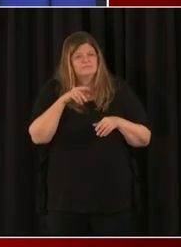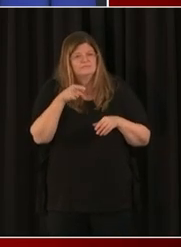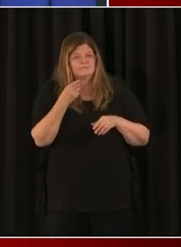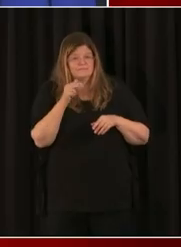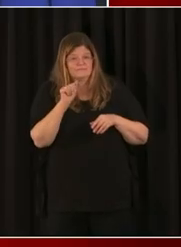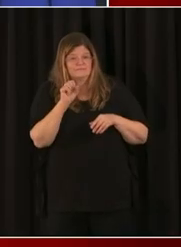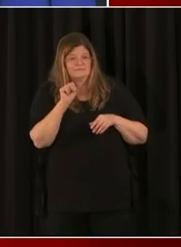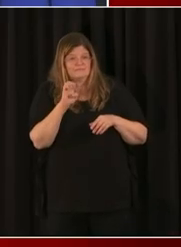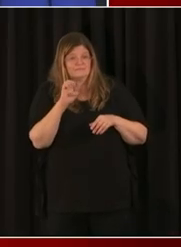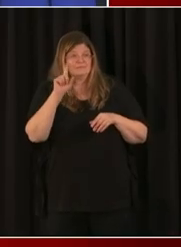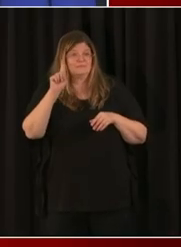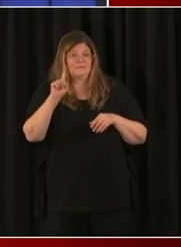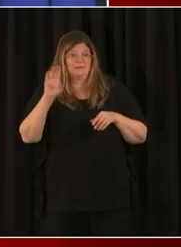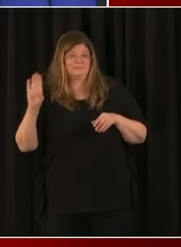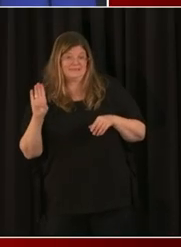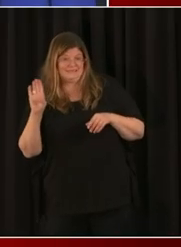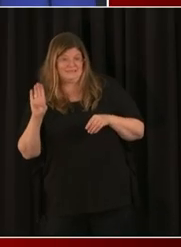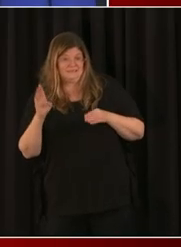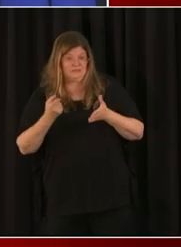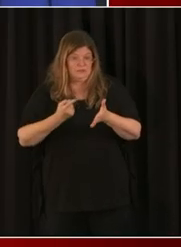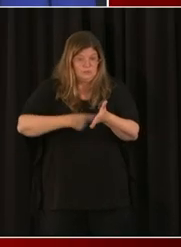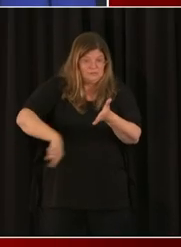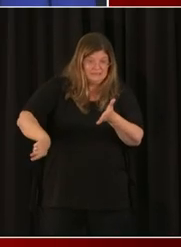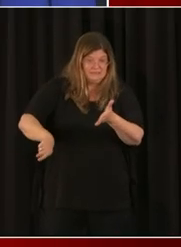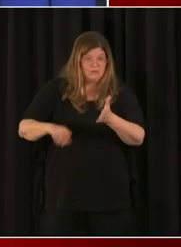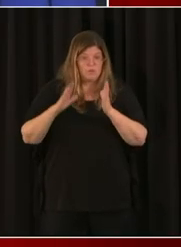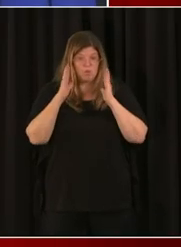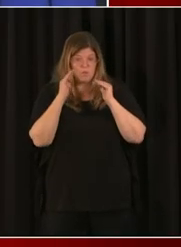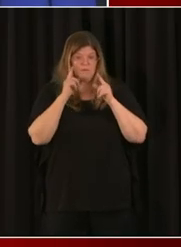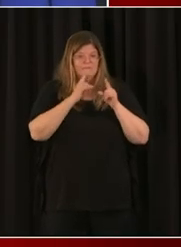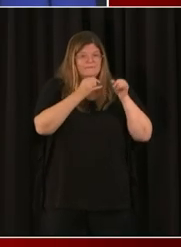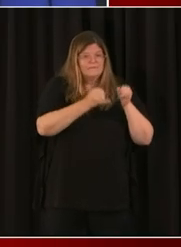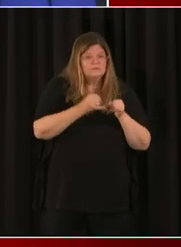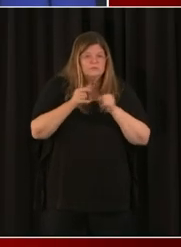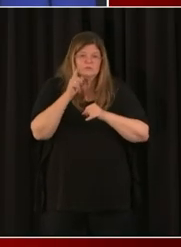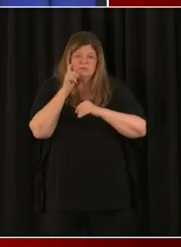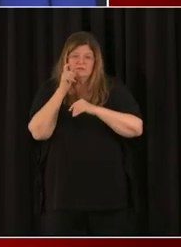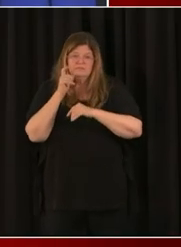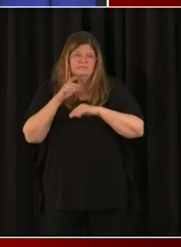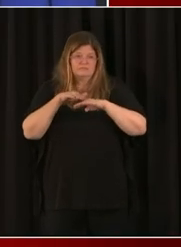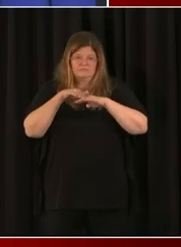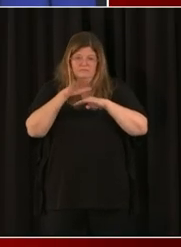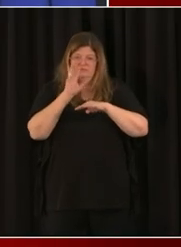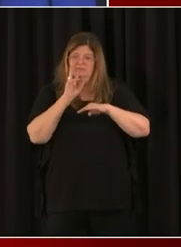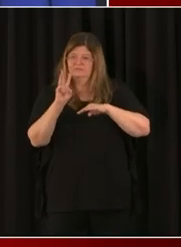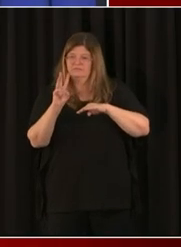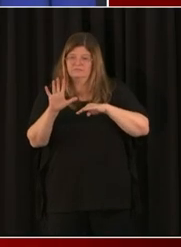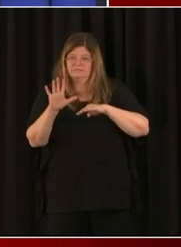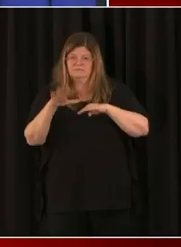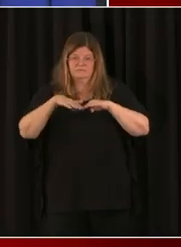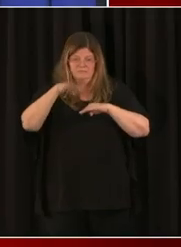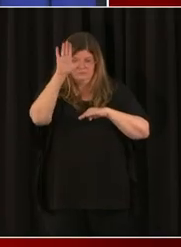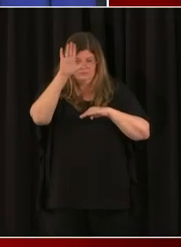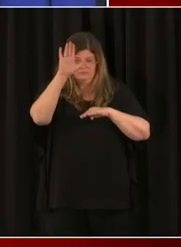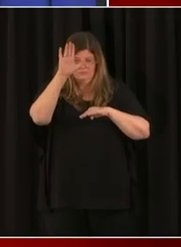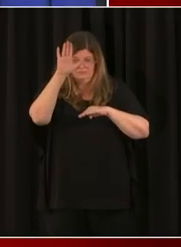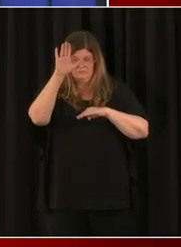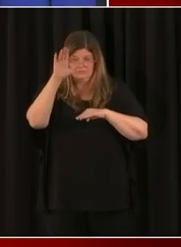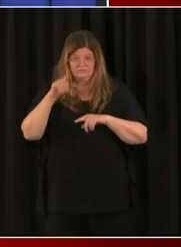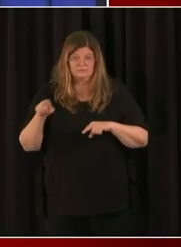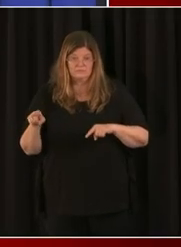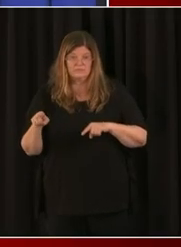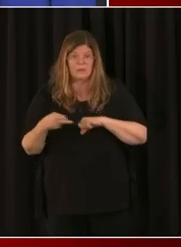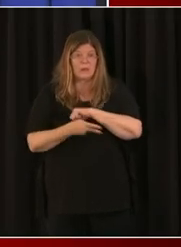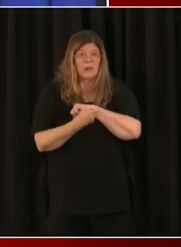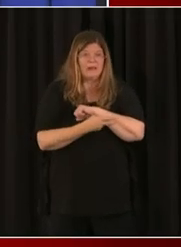the phase 1 next week, as we hope to for individuals who are over age 65, if people who are 27 years